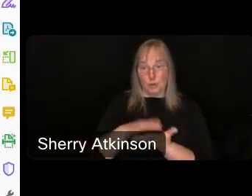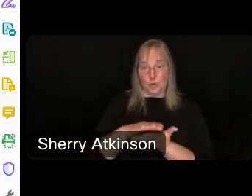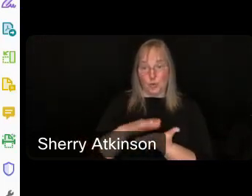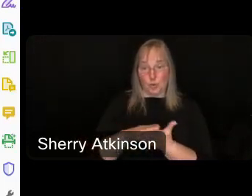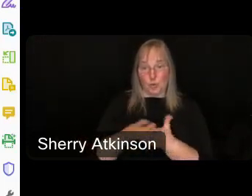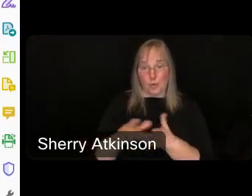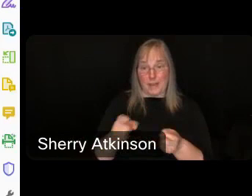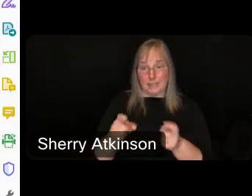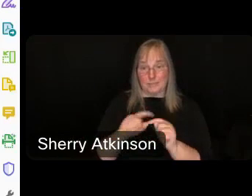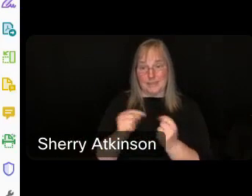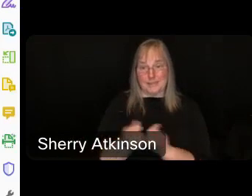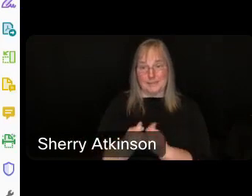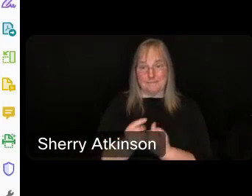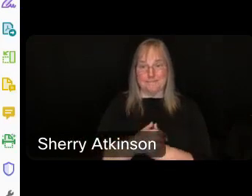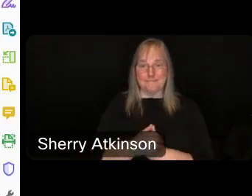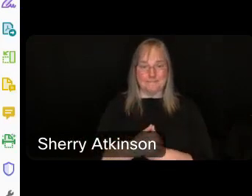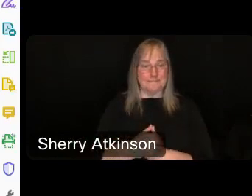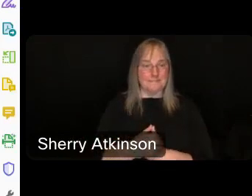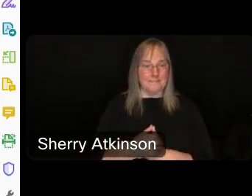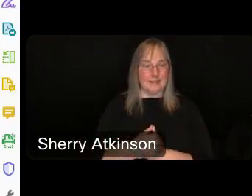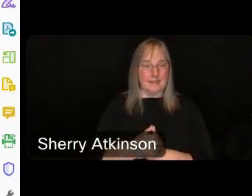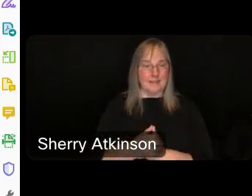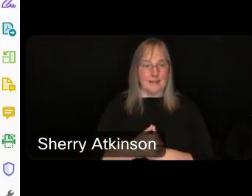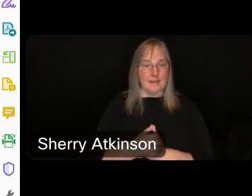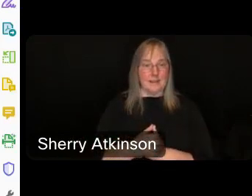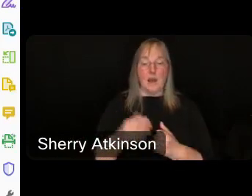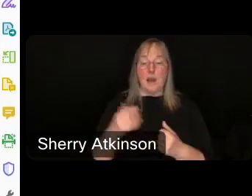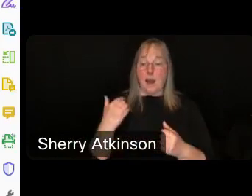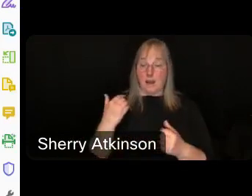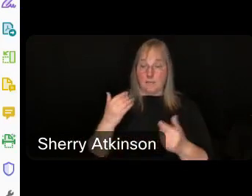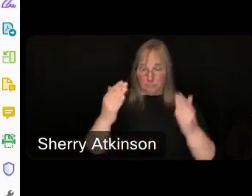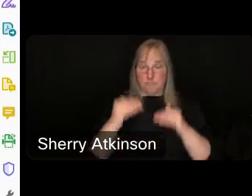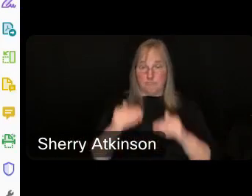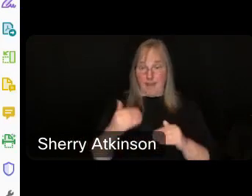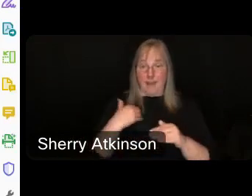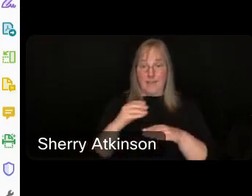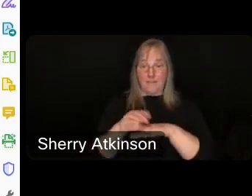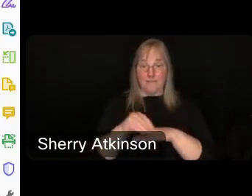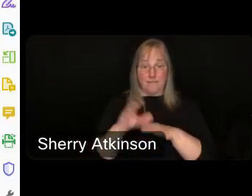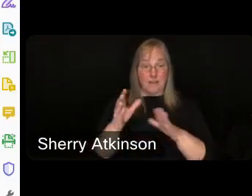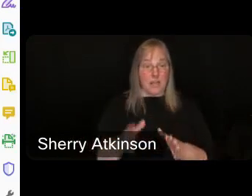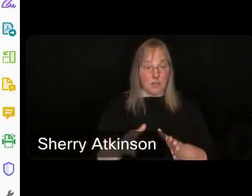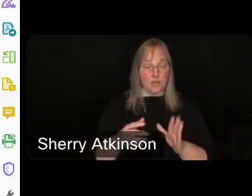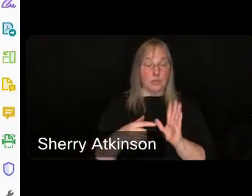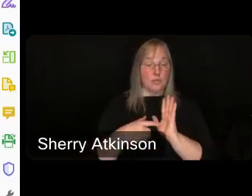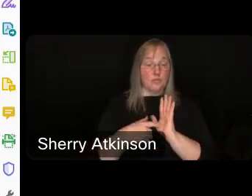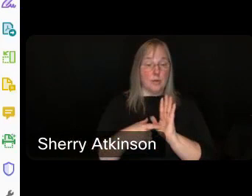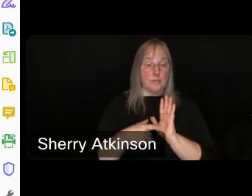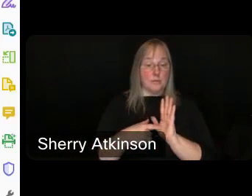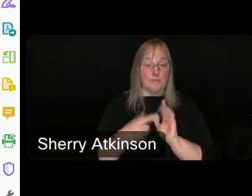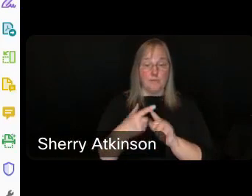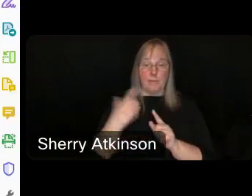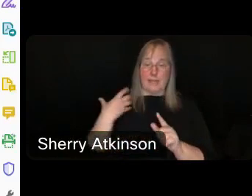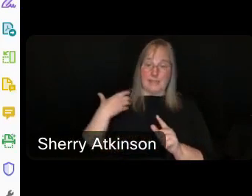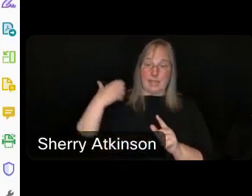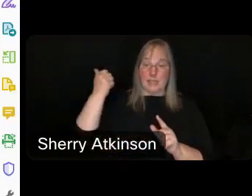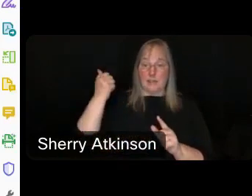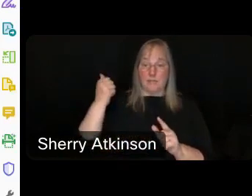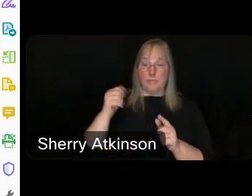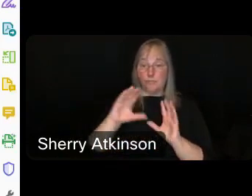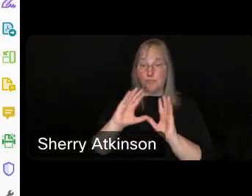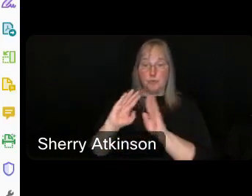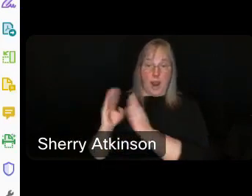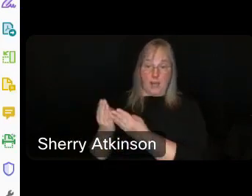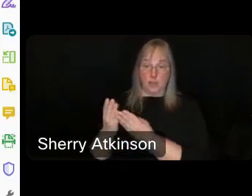team. We also have advisors from the county representing both the executive branch and also the